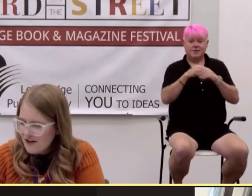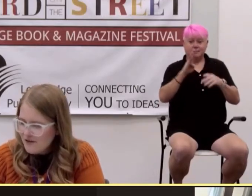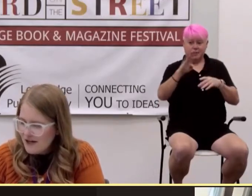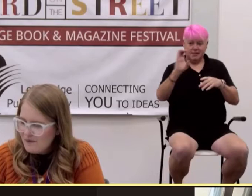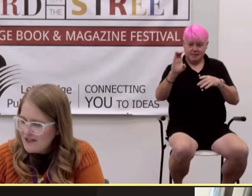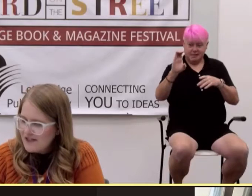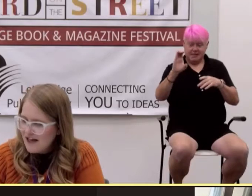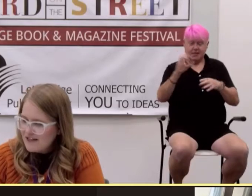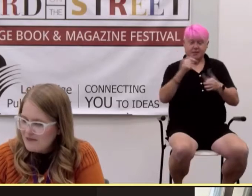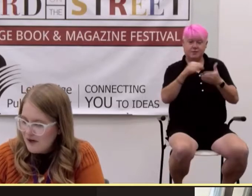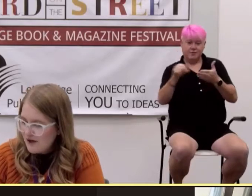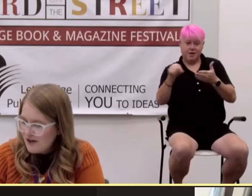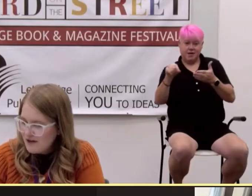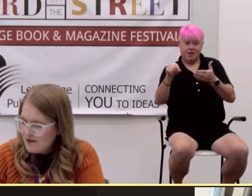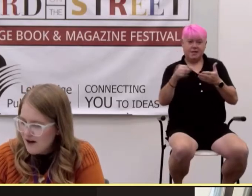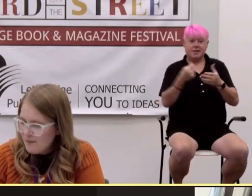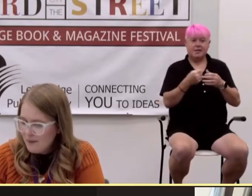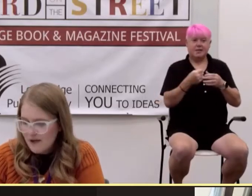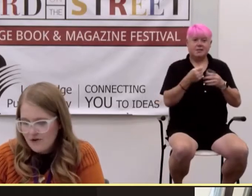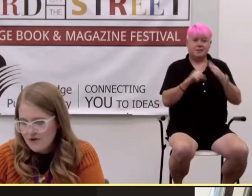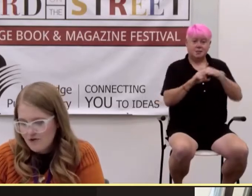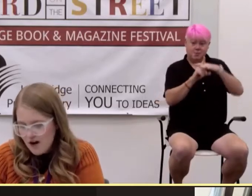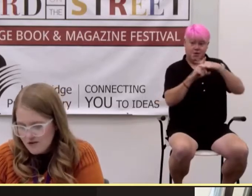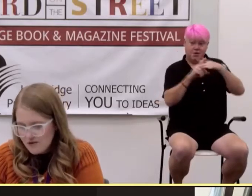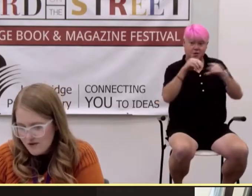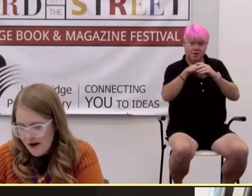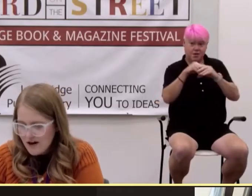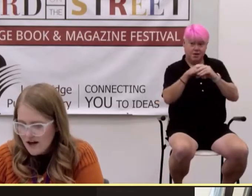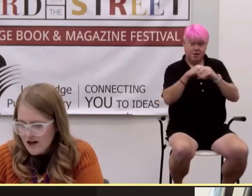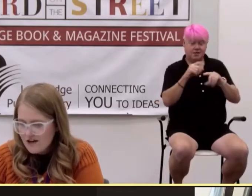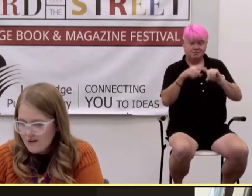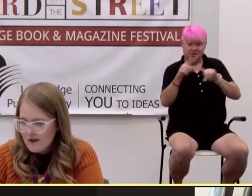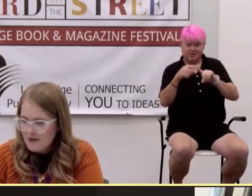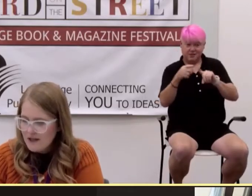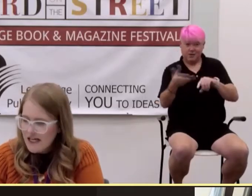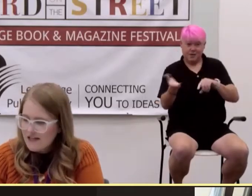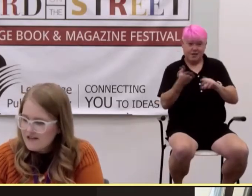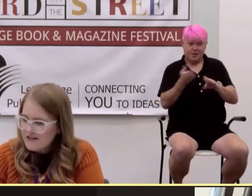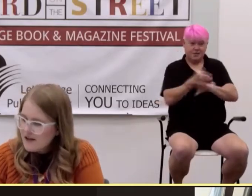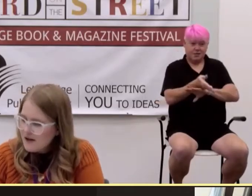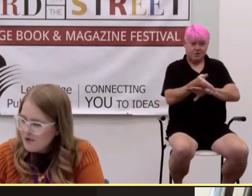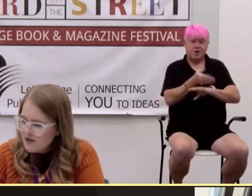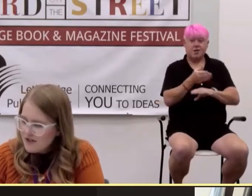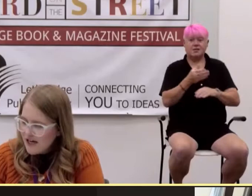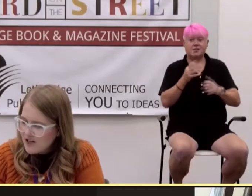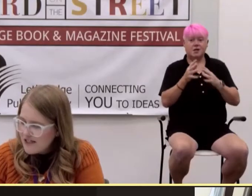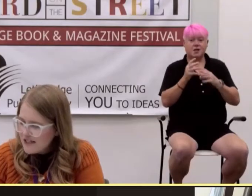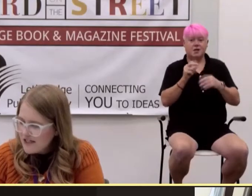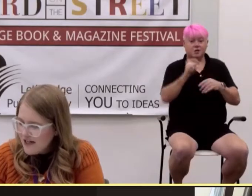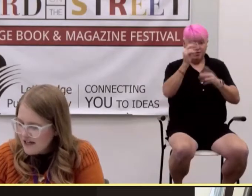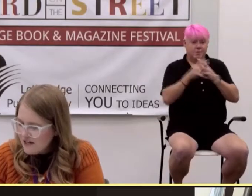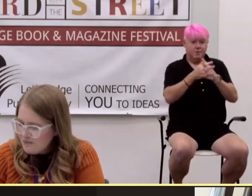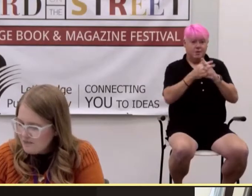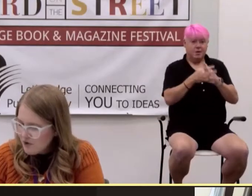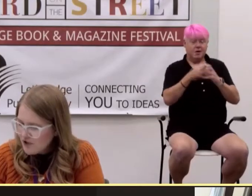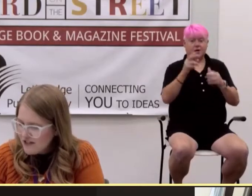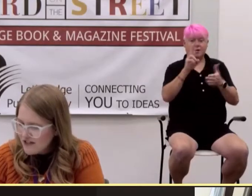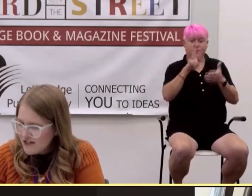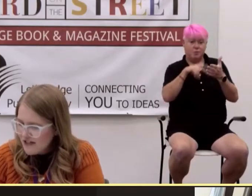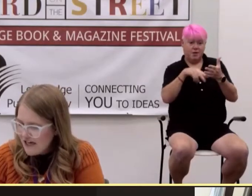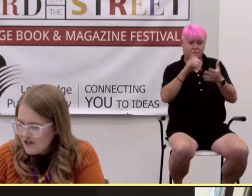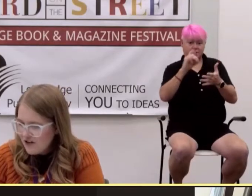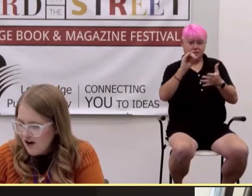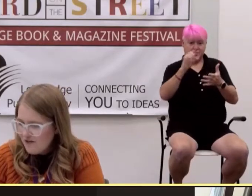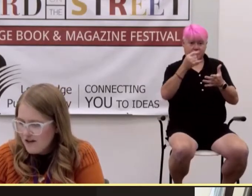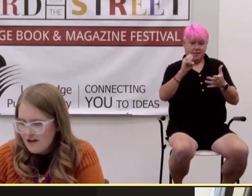Her writing has appeared in publications across North America, including Maclean's, Reader's Digest, 18 Bridges,